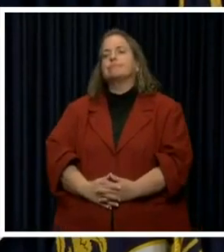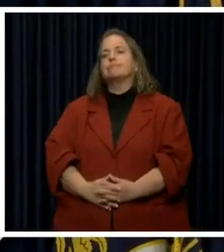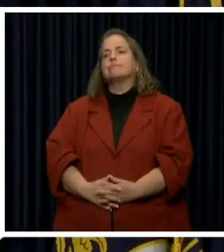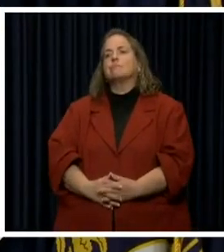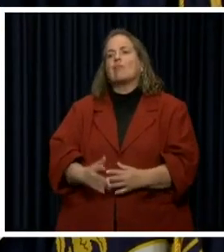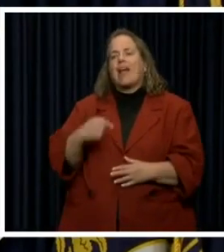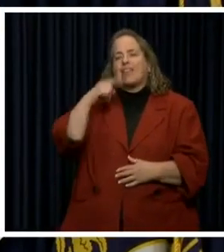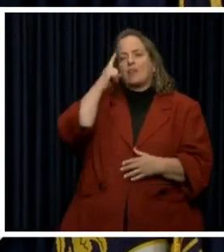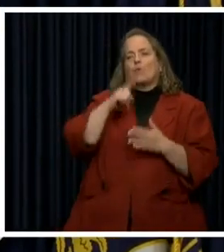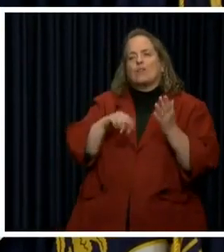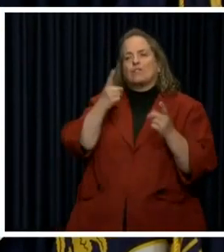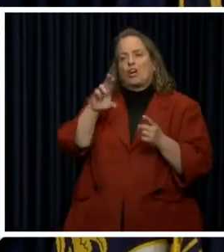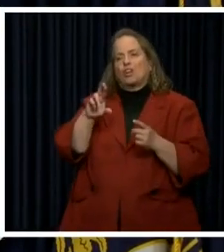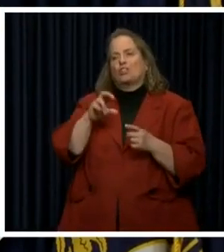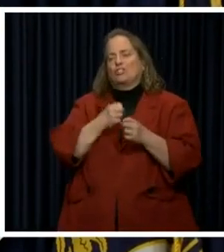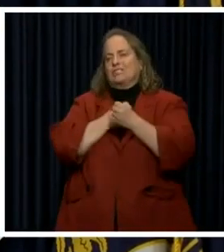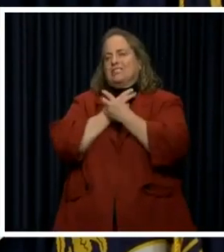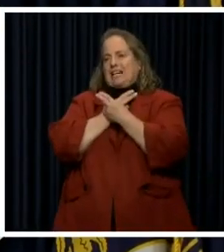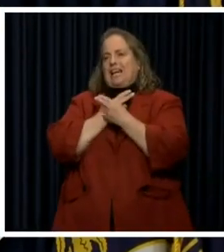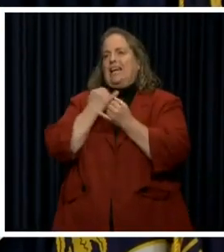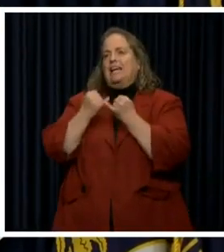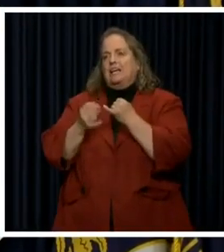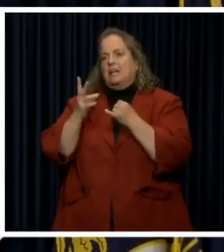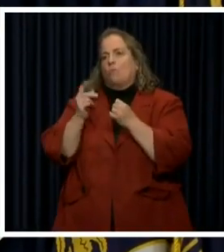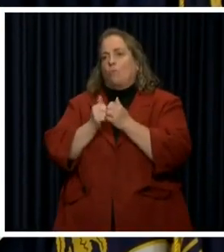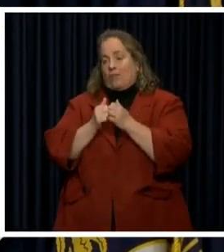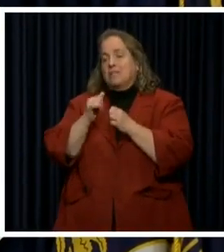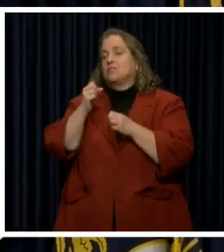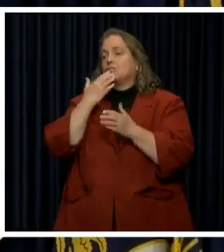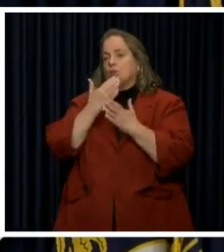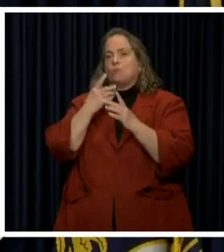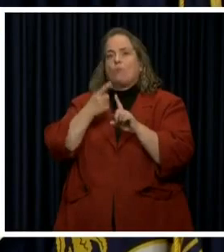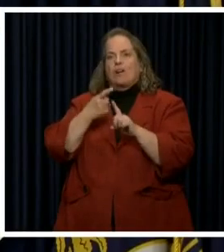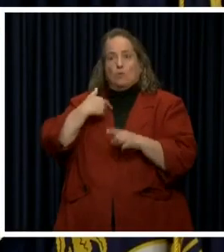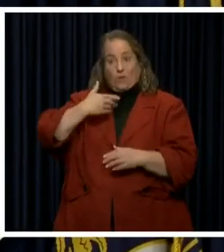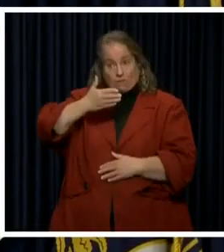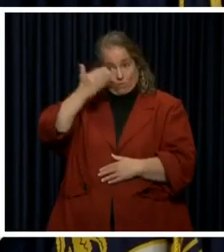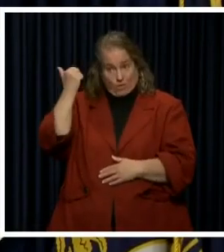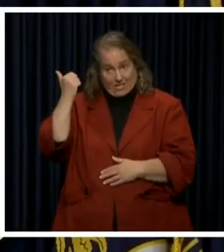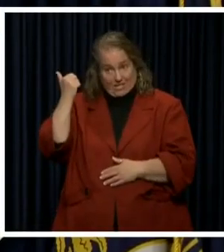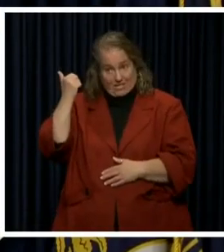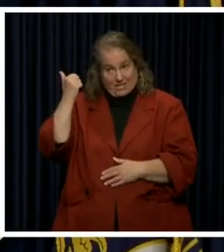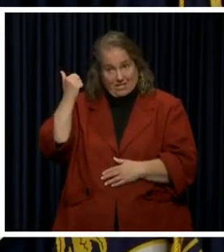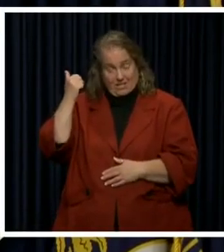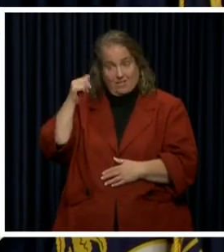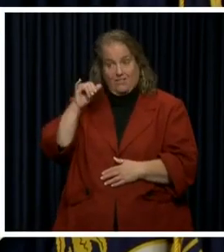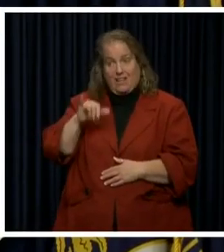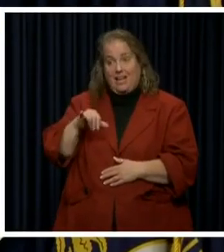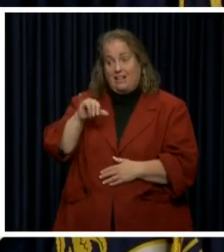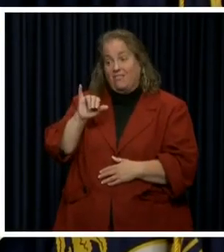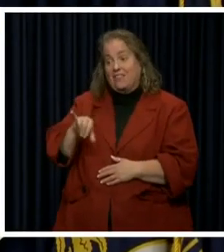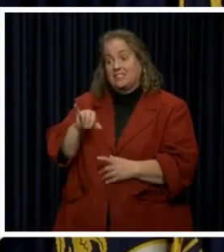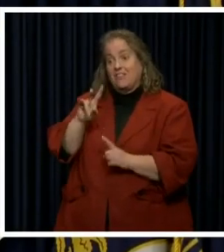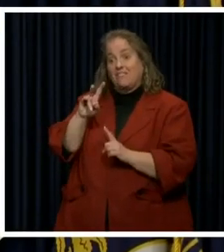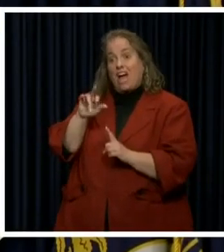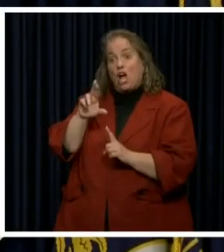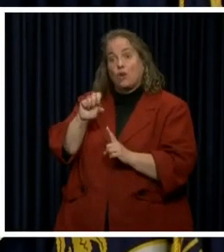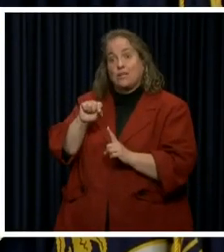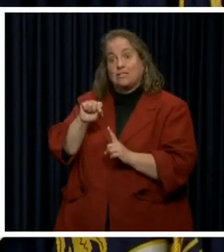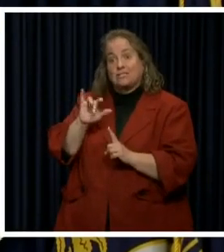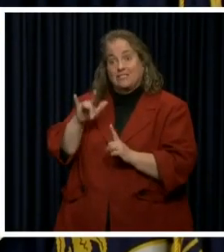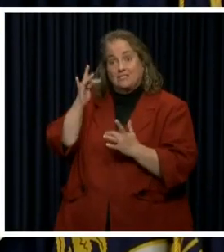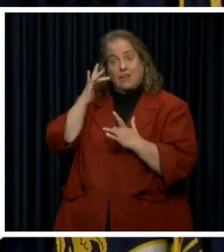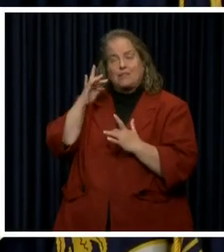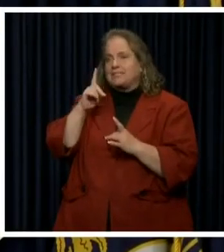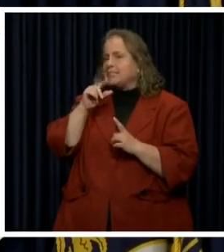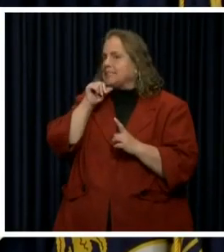I think what Dr. Stack ended with is a really good point, that we forget that this virus, at least to our knowledge,